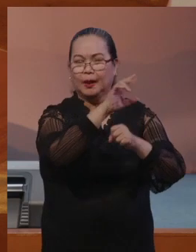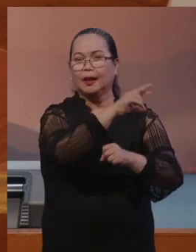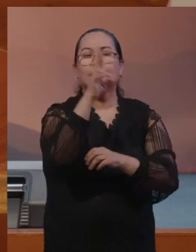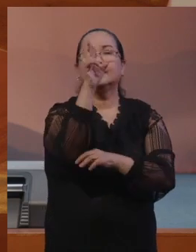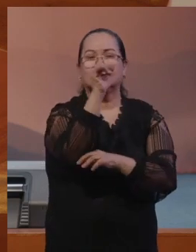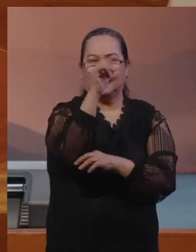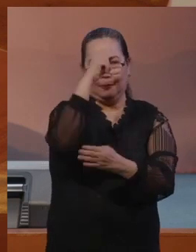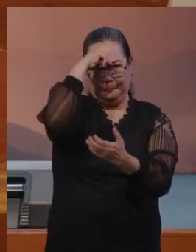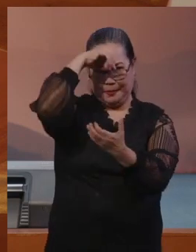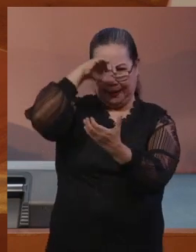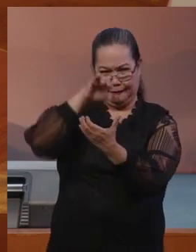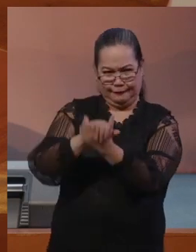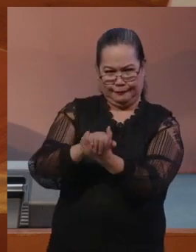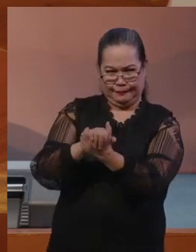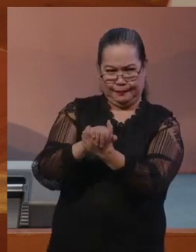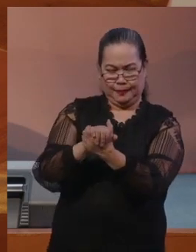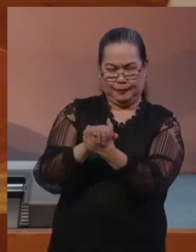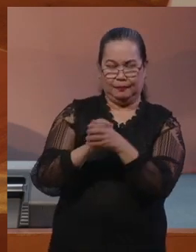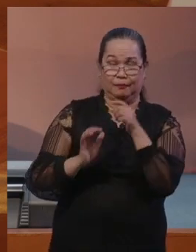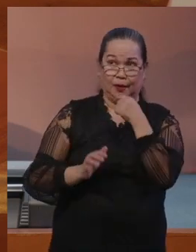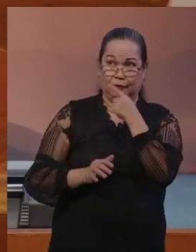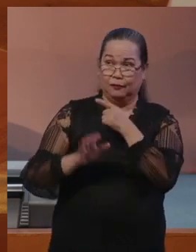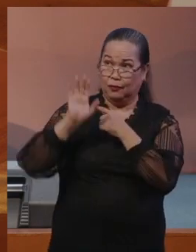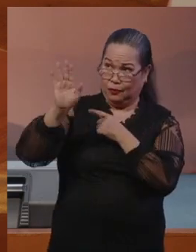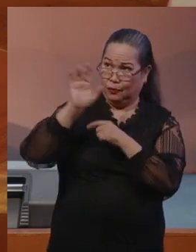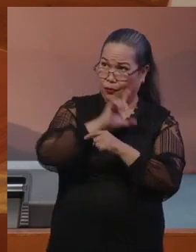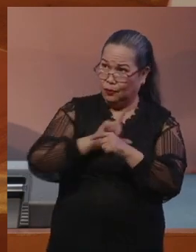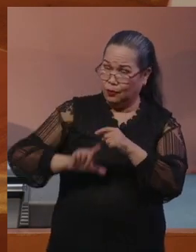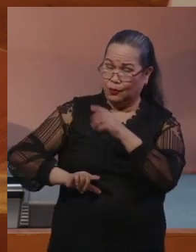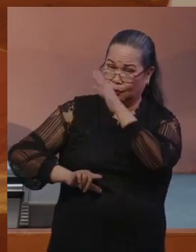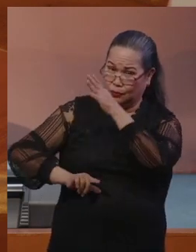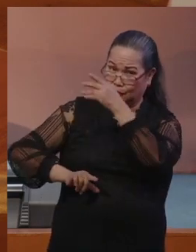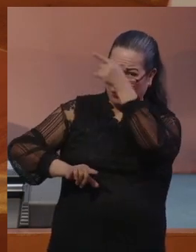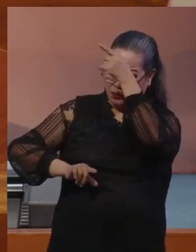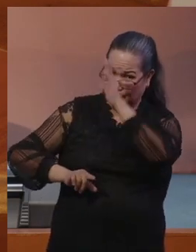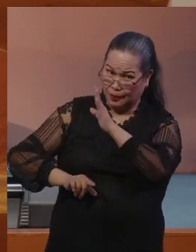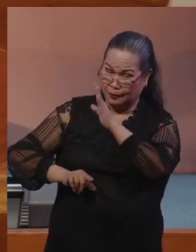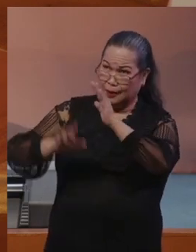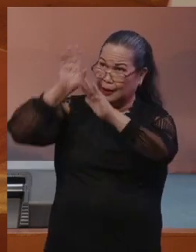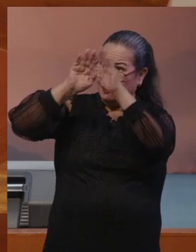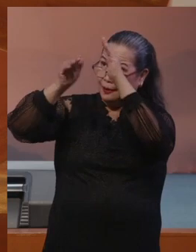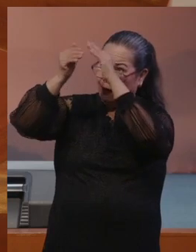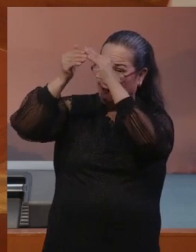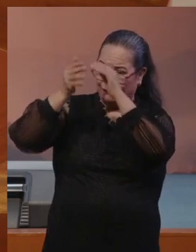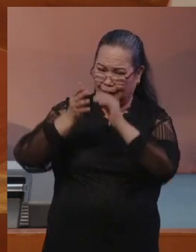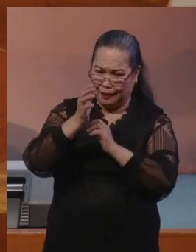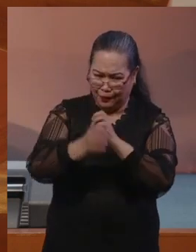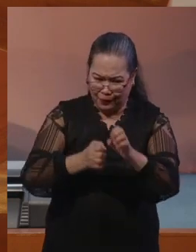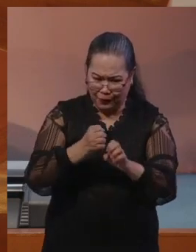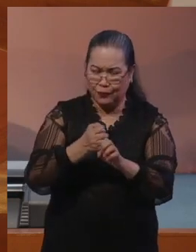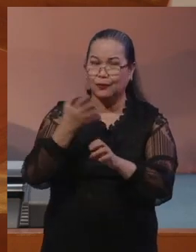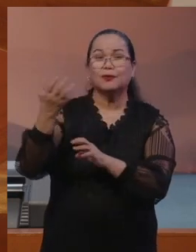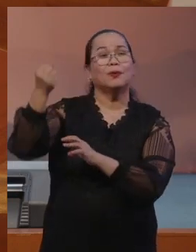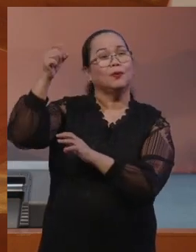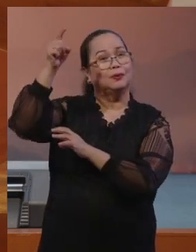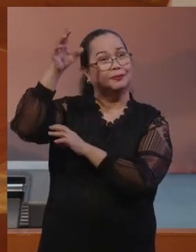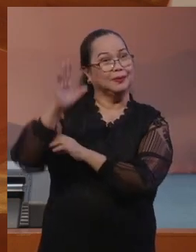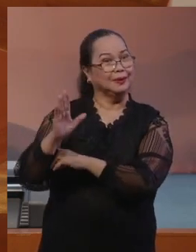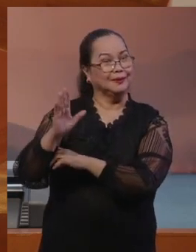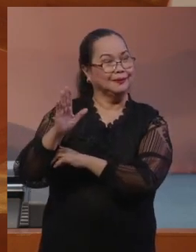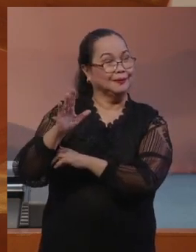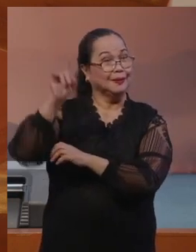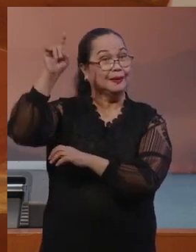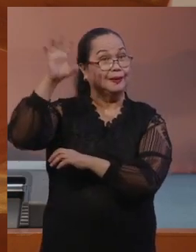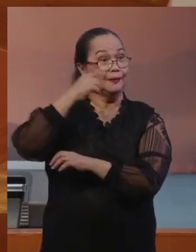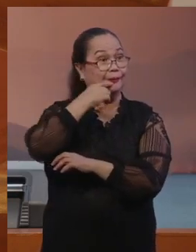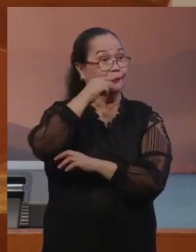Rahab. Sabi niya, for the Lord your God, He is God in the heavens above and on the earth beneath. Alam niyo, inutos ito ng